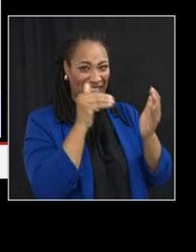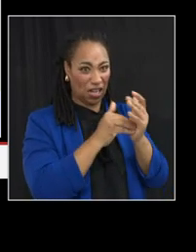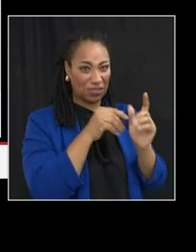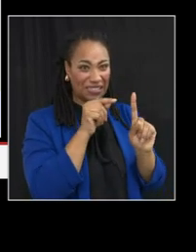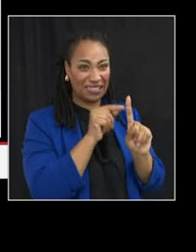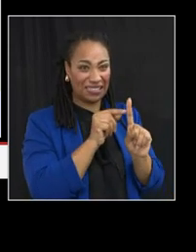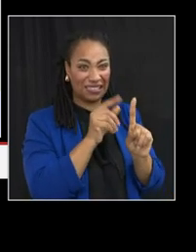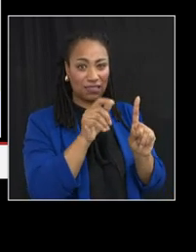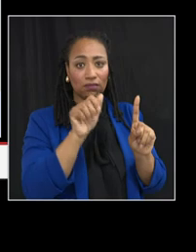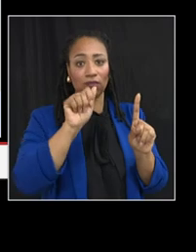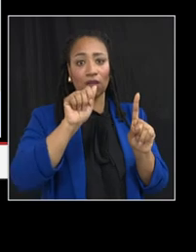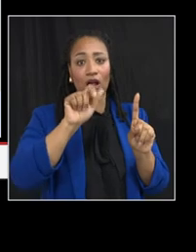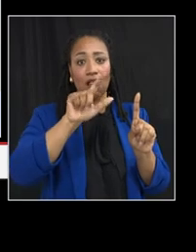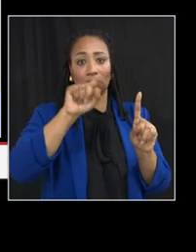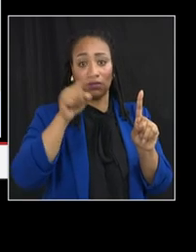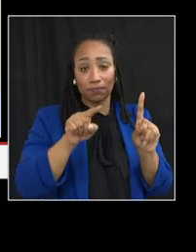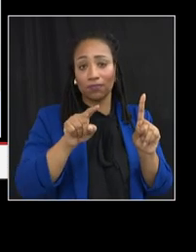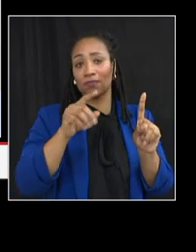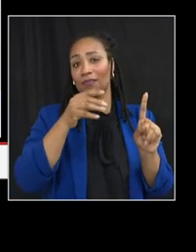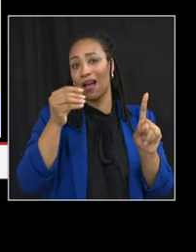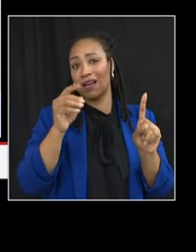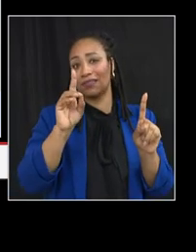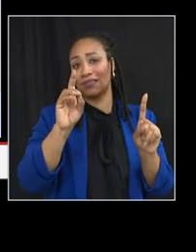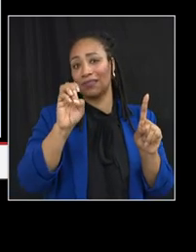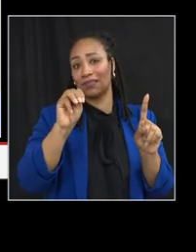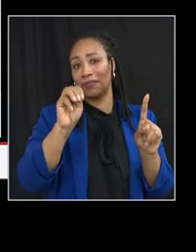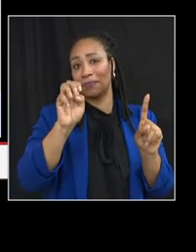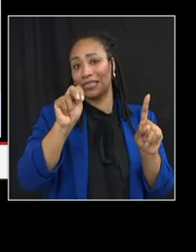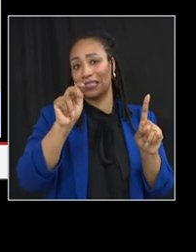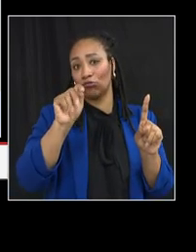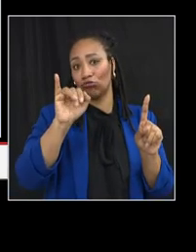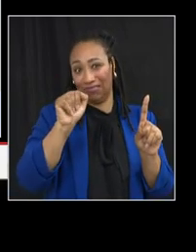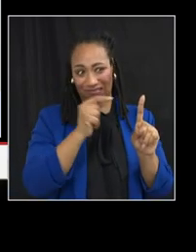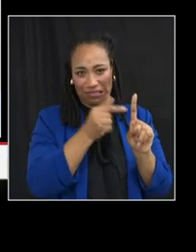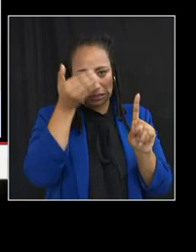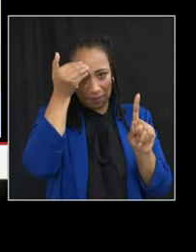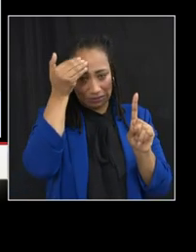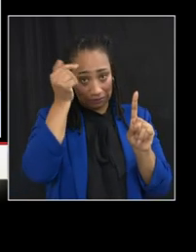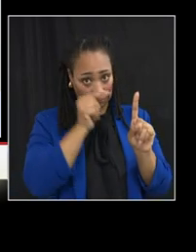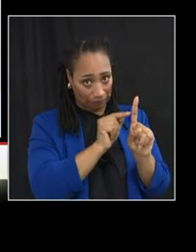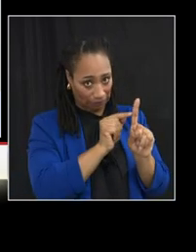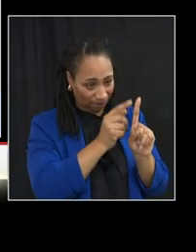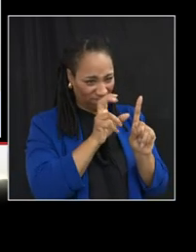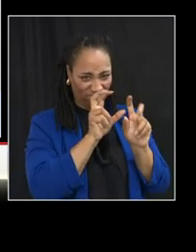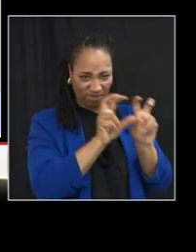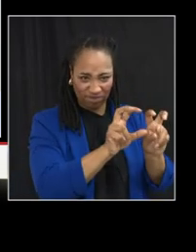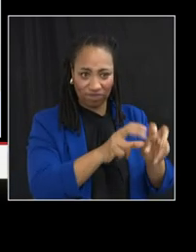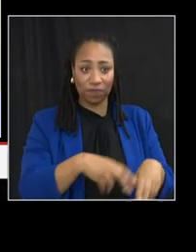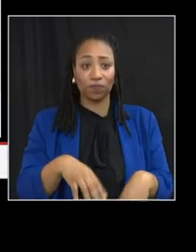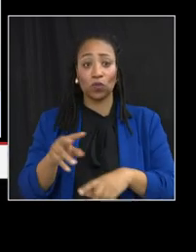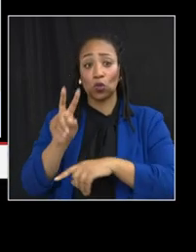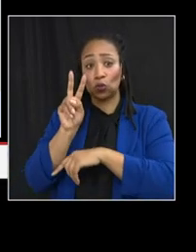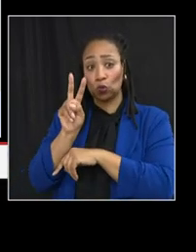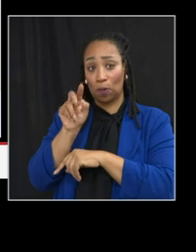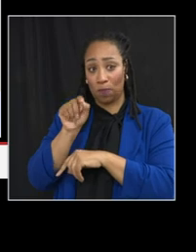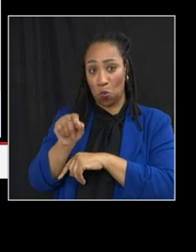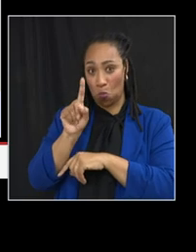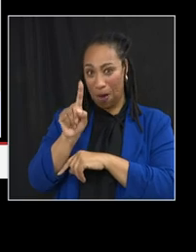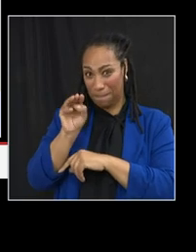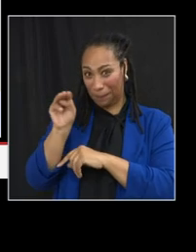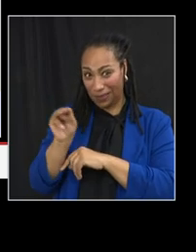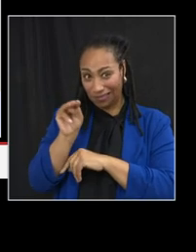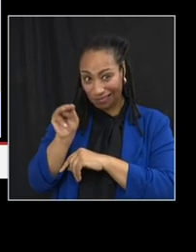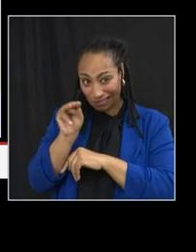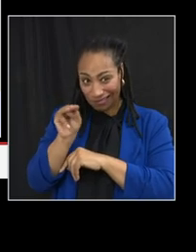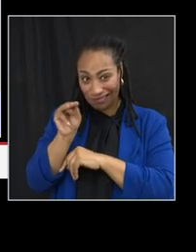million to support our grandparent caregivers who are taking care of their grandkids. And then $29.5 million to support a